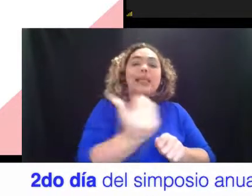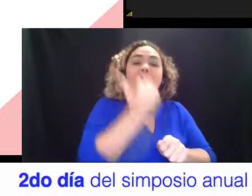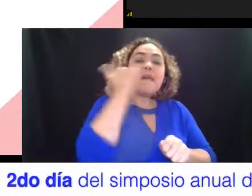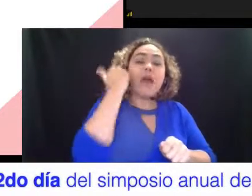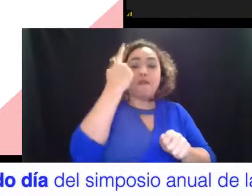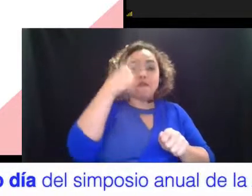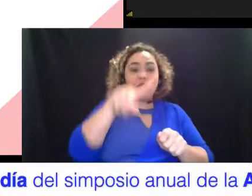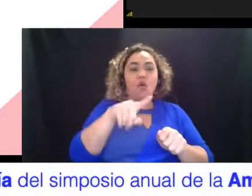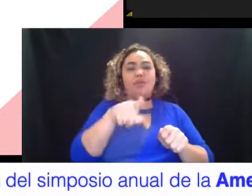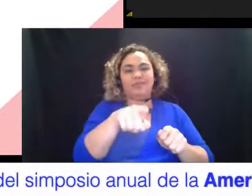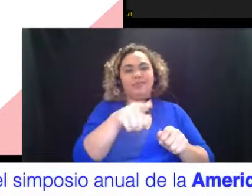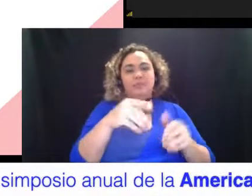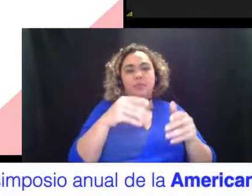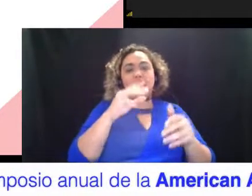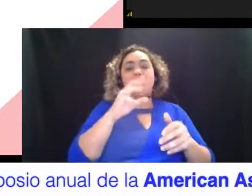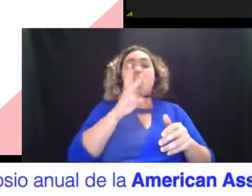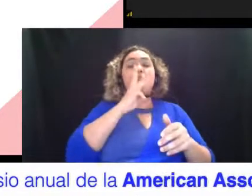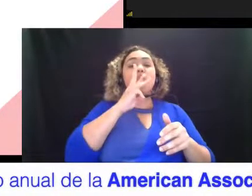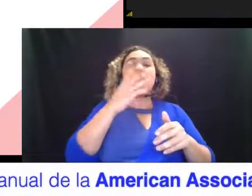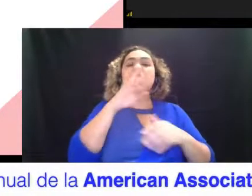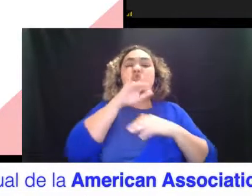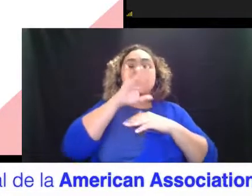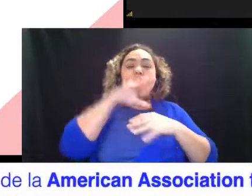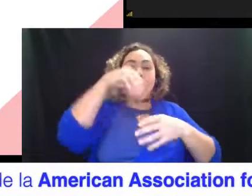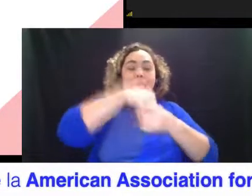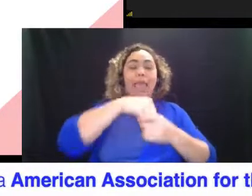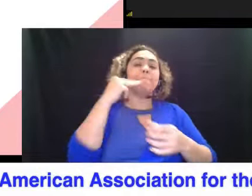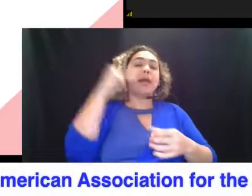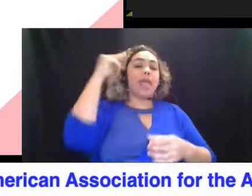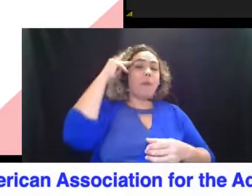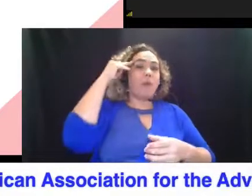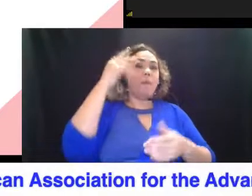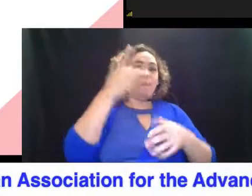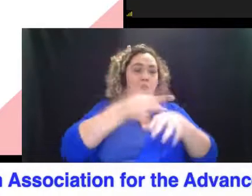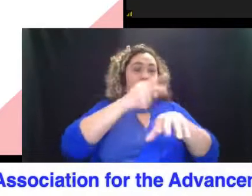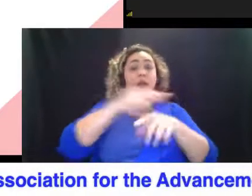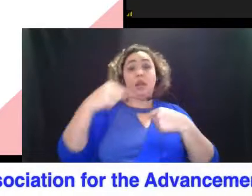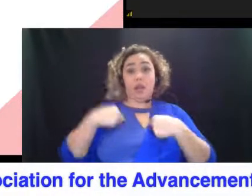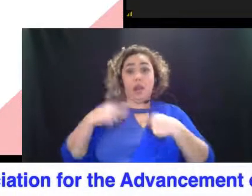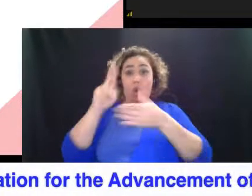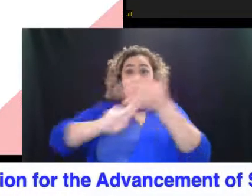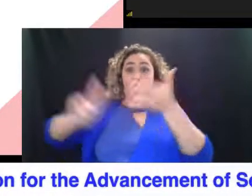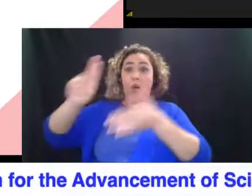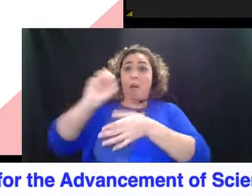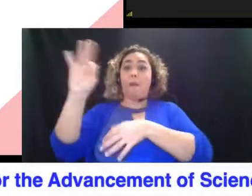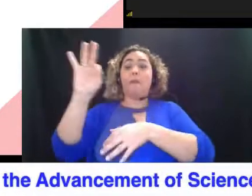for wastewater from treatment plant in Mayagüez, Puerto Rico. I am from the University of Puerto